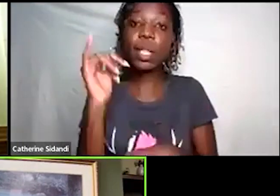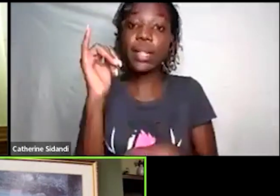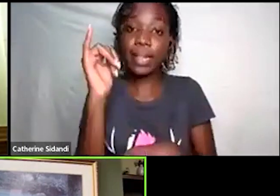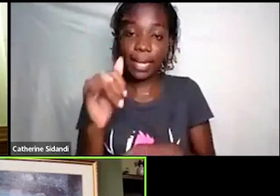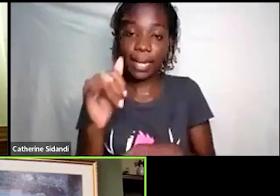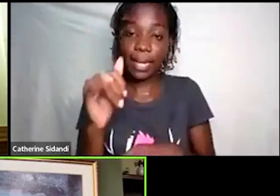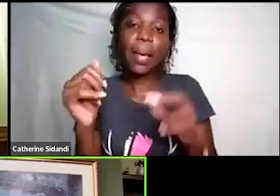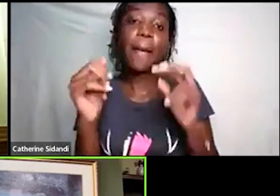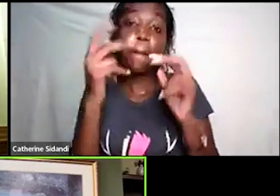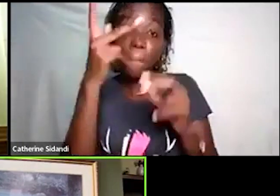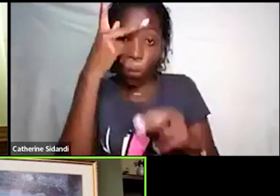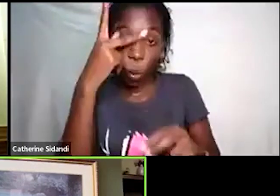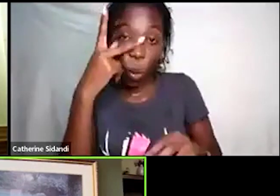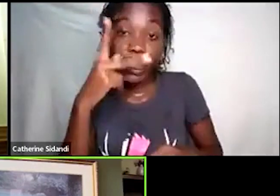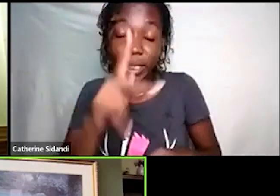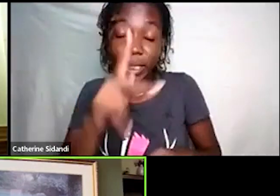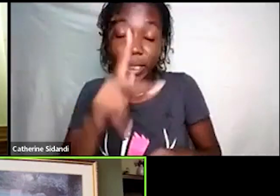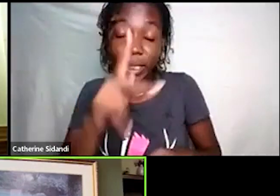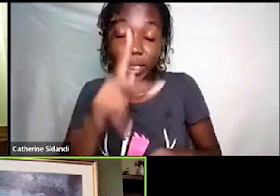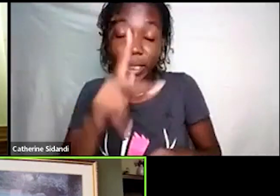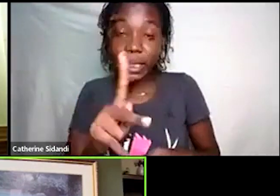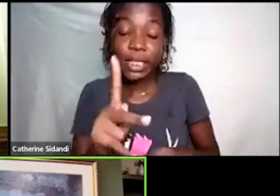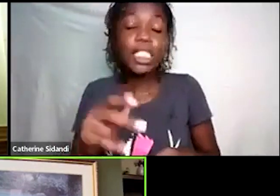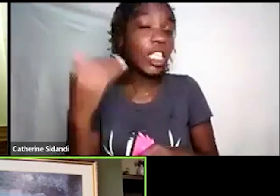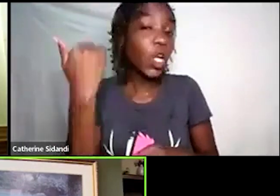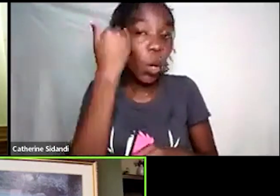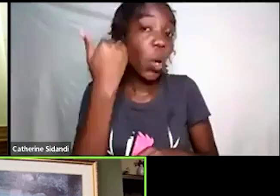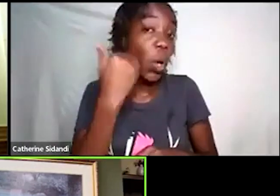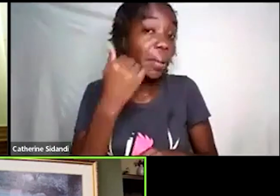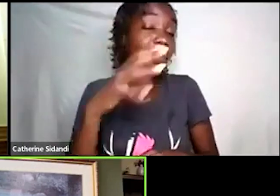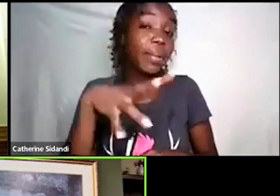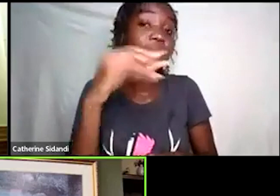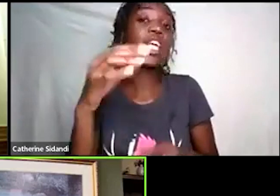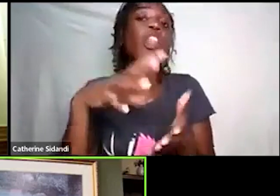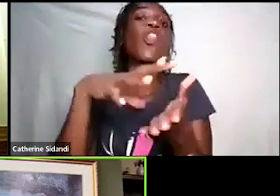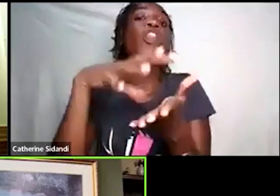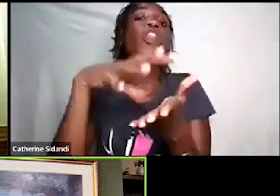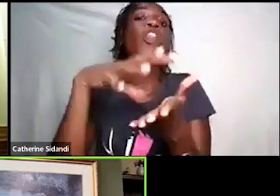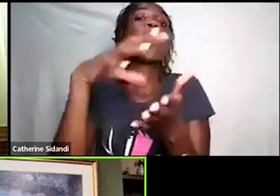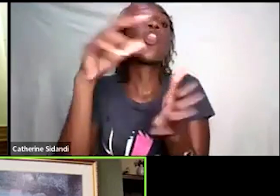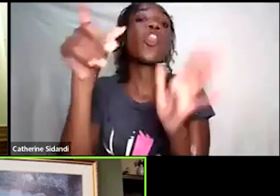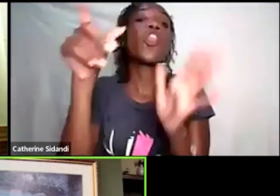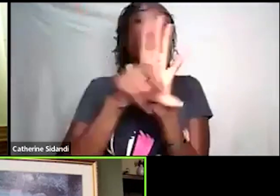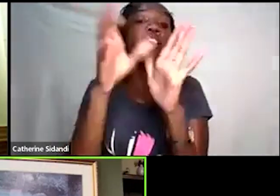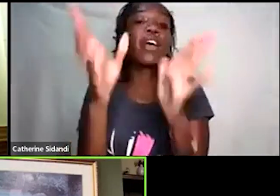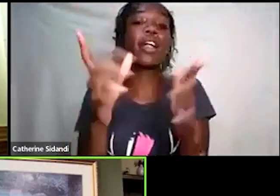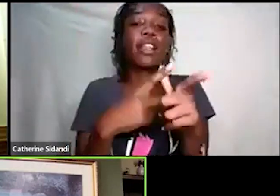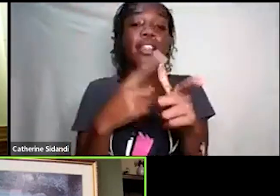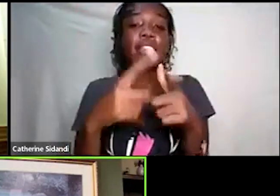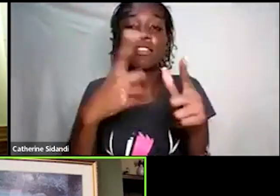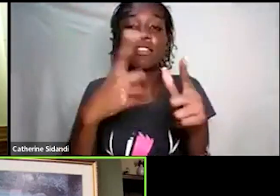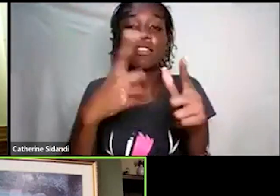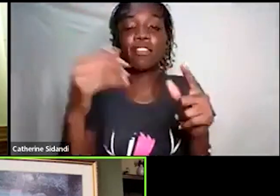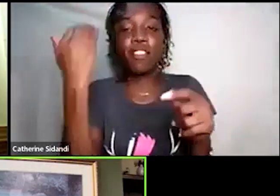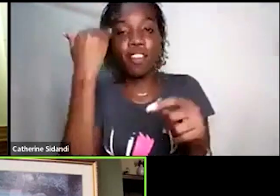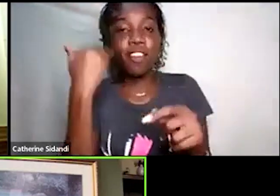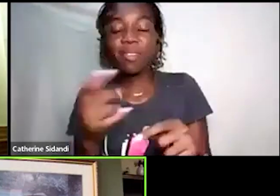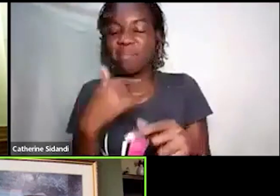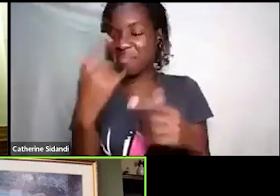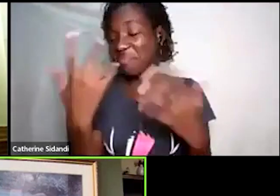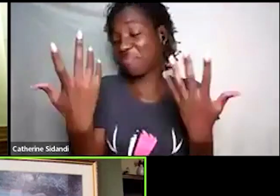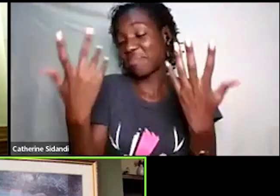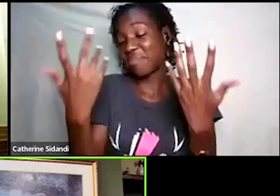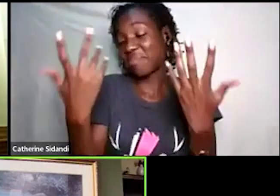court. They take a lawyer who goes and takes them to court saying, well, the policy is not based on any constitution